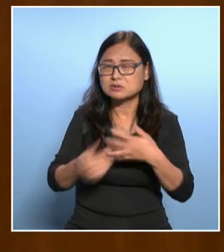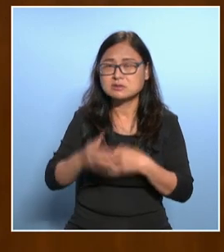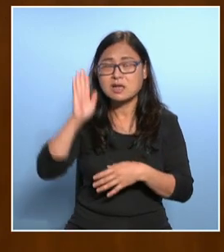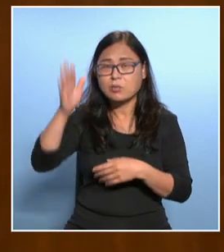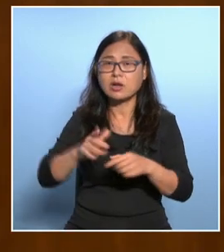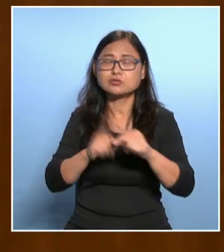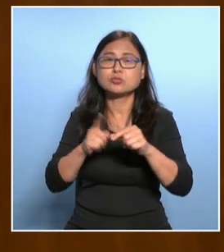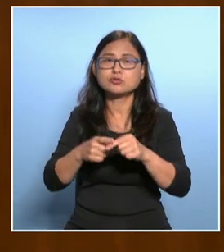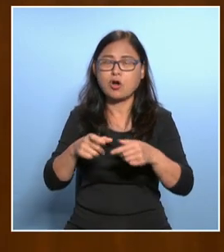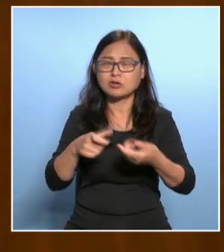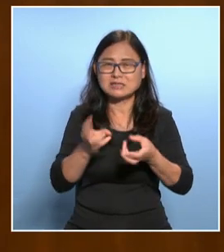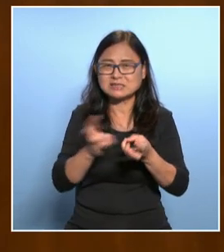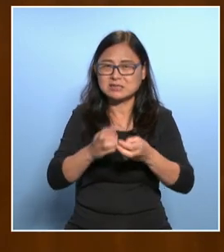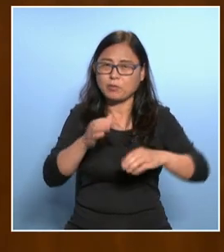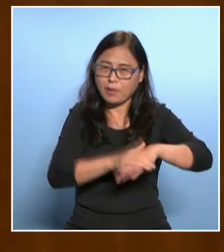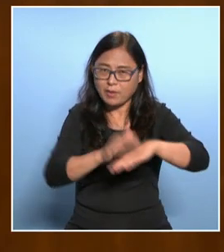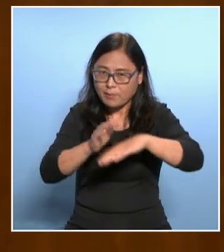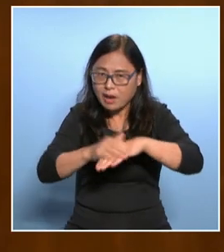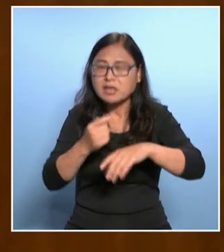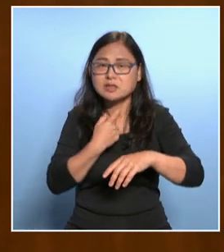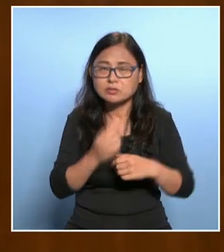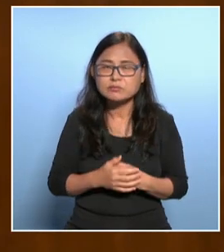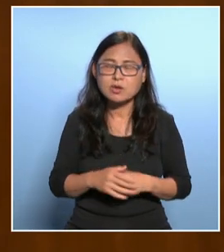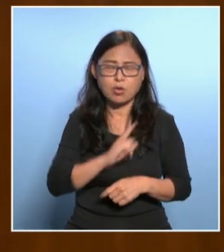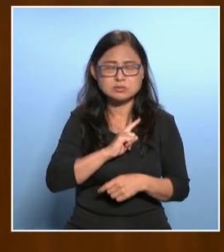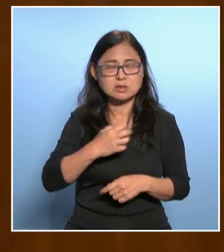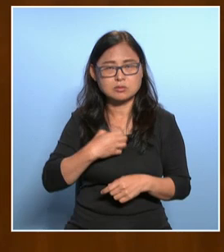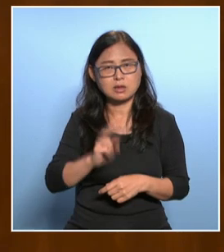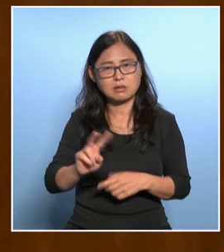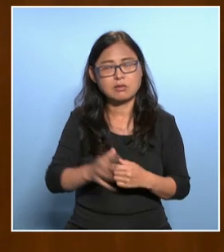hope you note that for the two members who have spoken, they